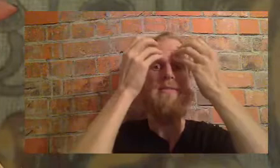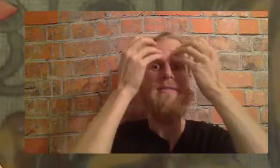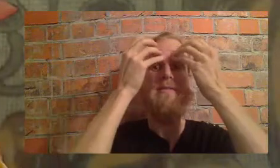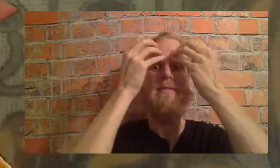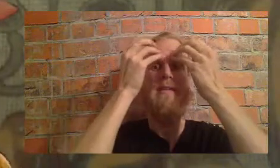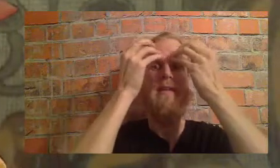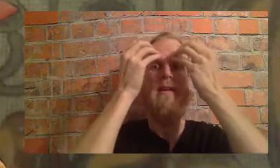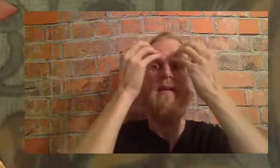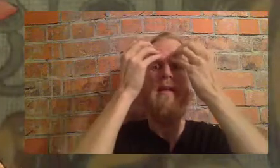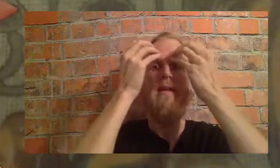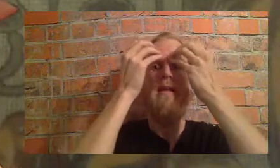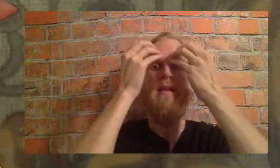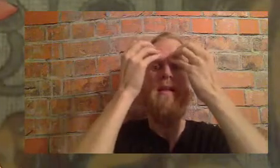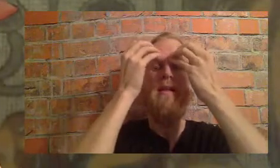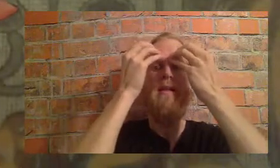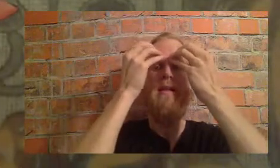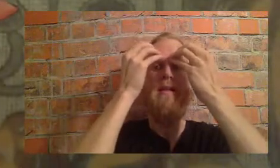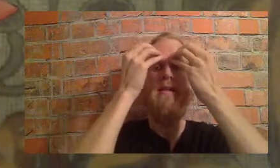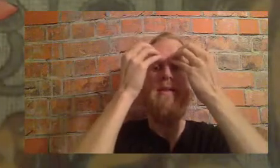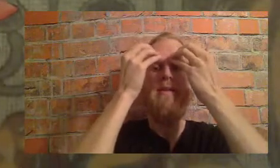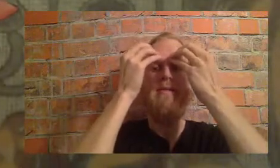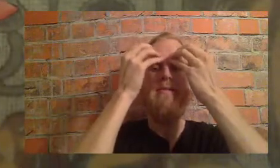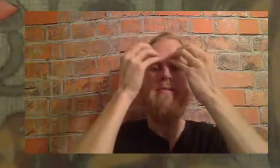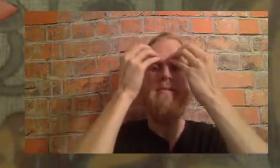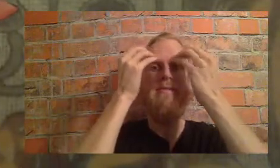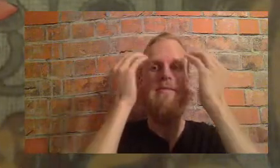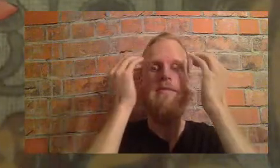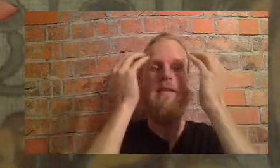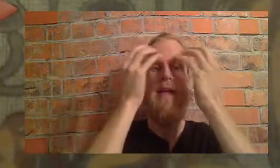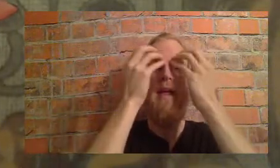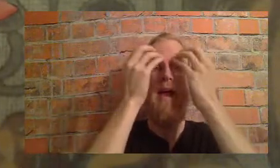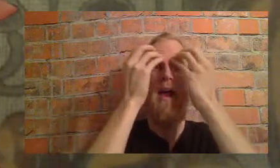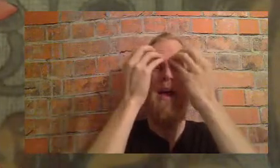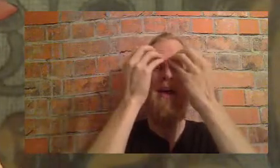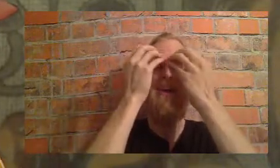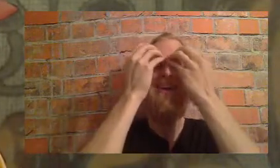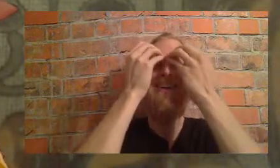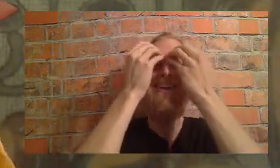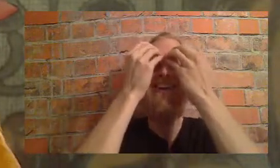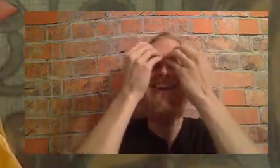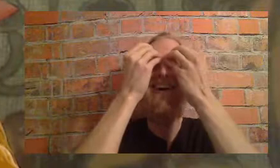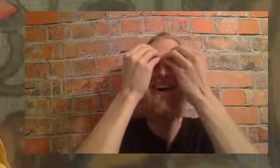Tapping the temples. Big deep breath. Last chance to blame.